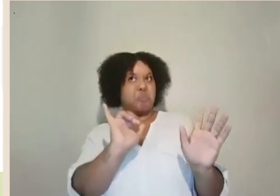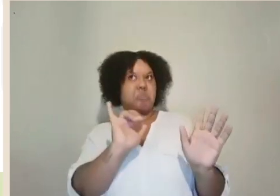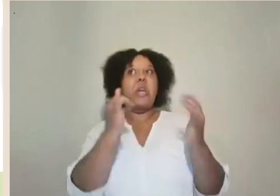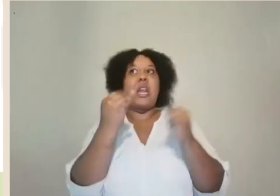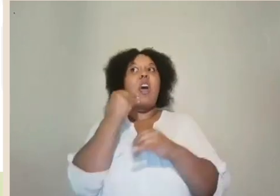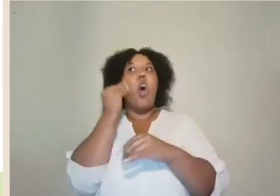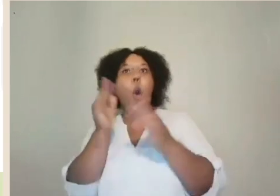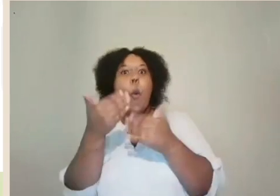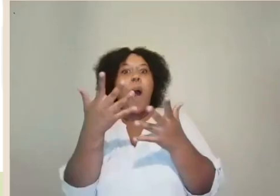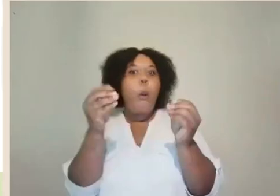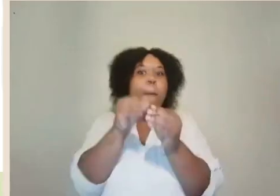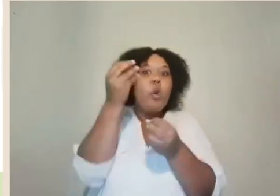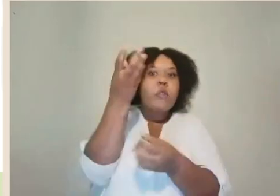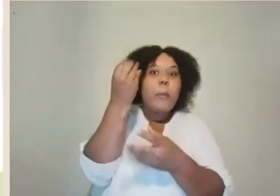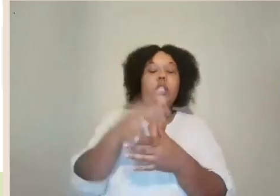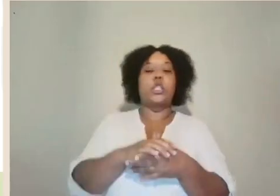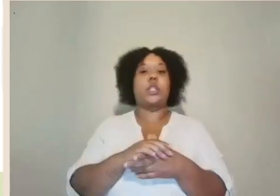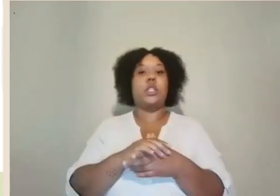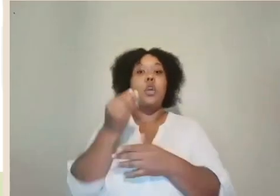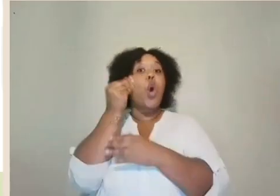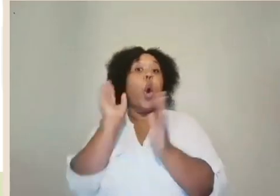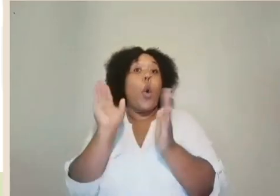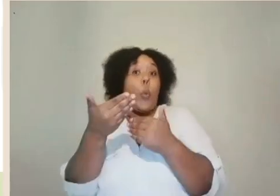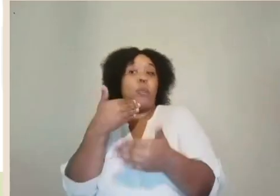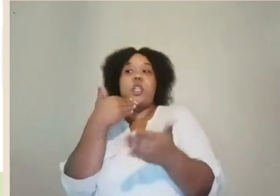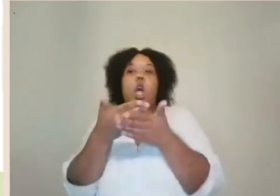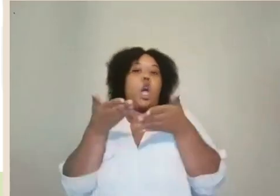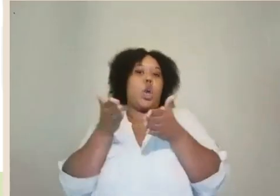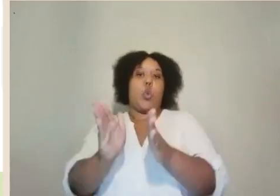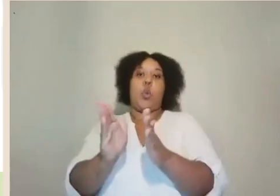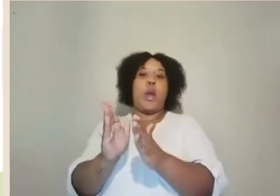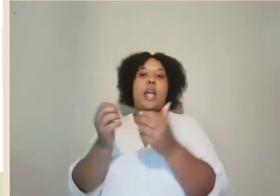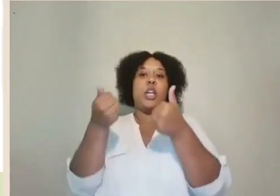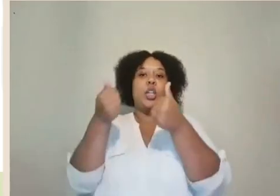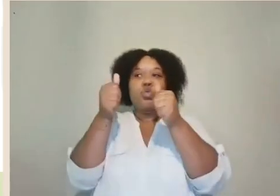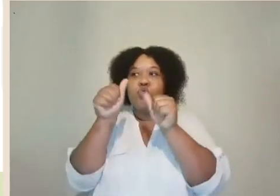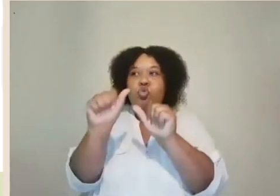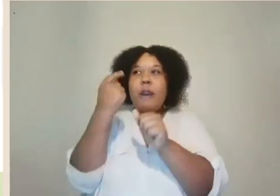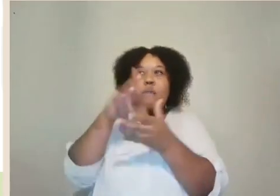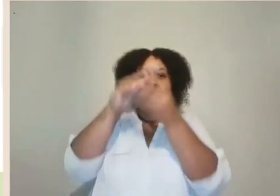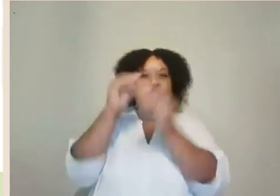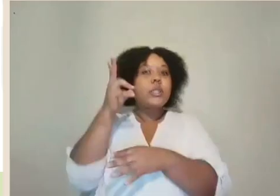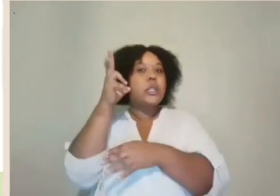want to get more information. So homeroom can definitely be a good way of reaching out to students. And I see during the school day, sometime after